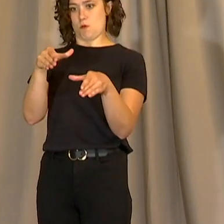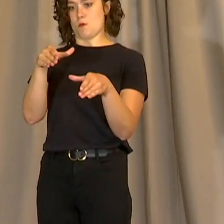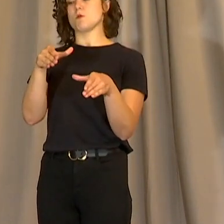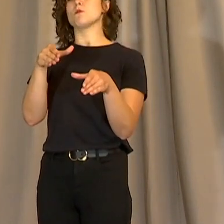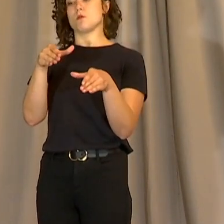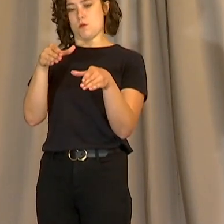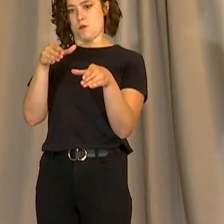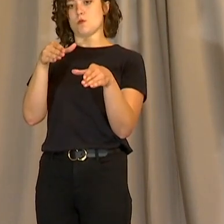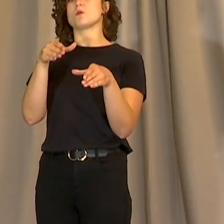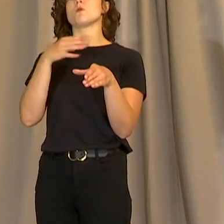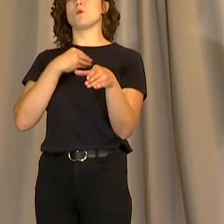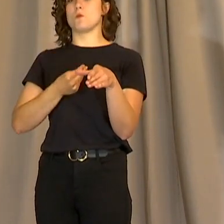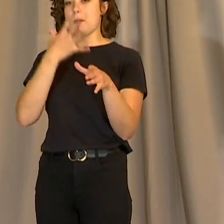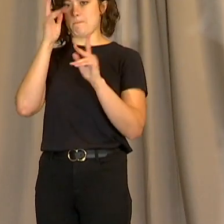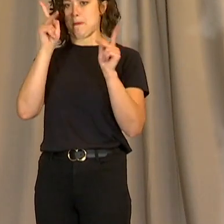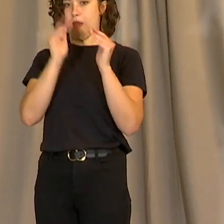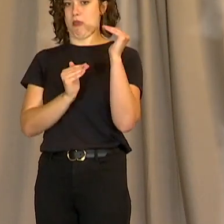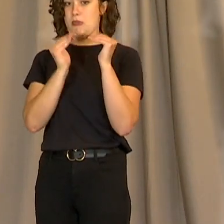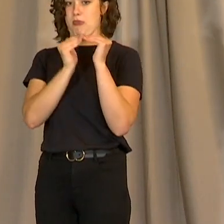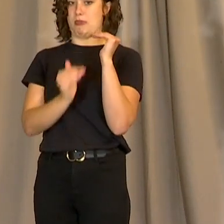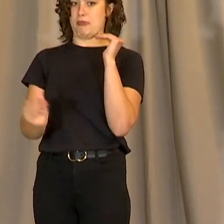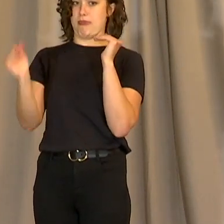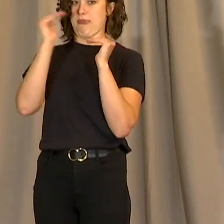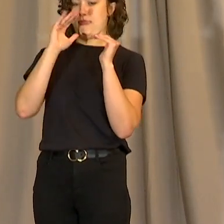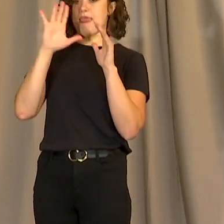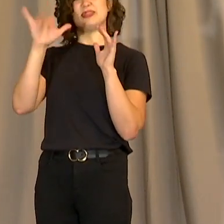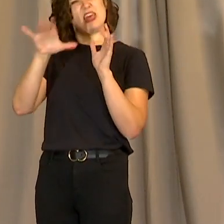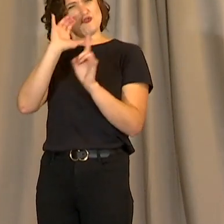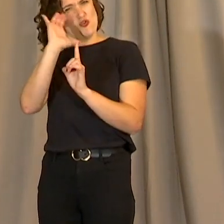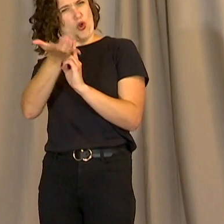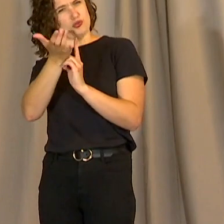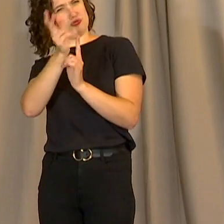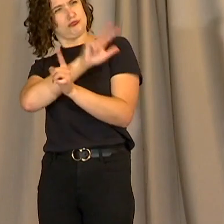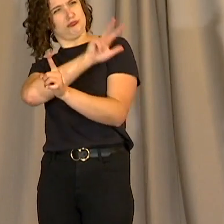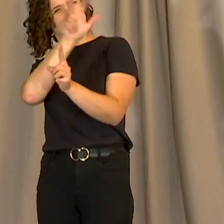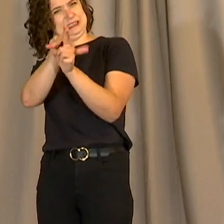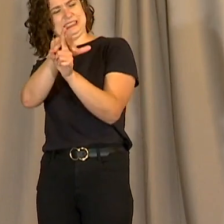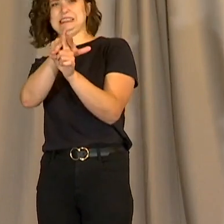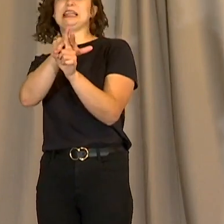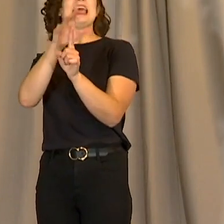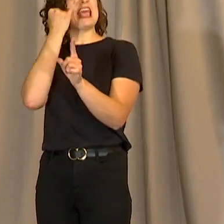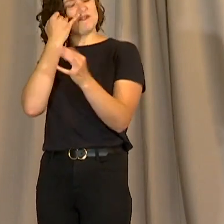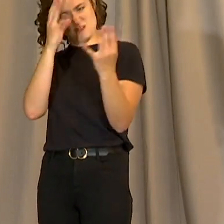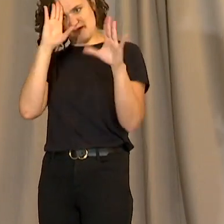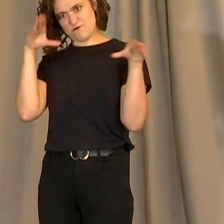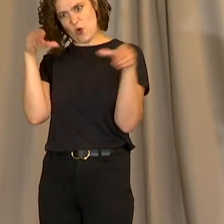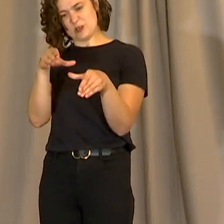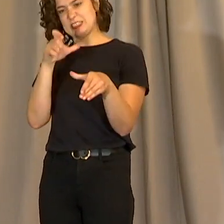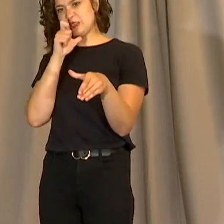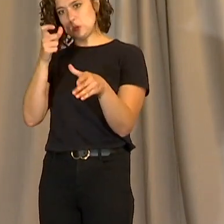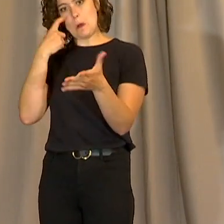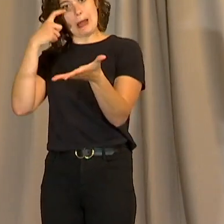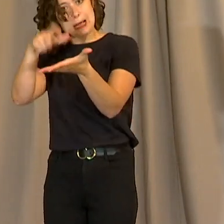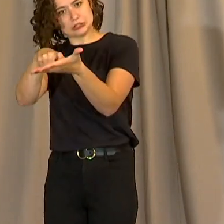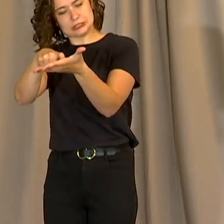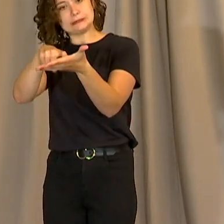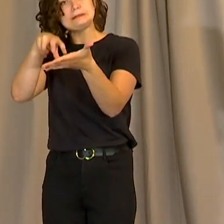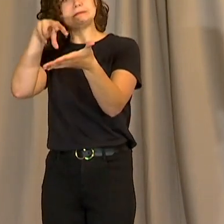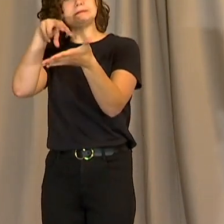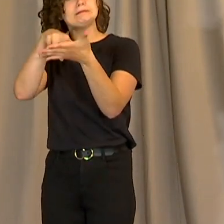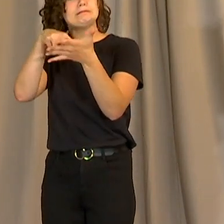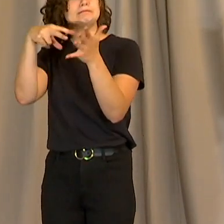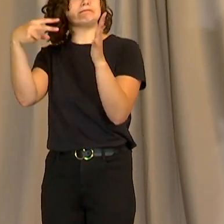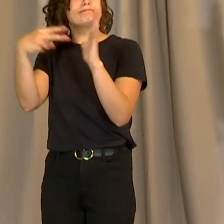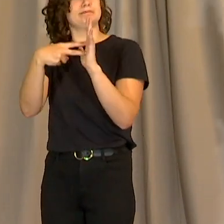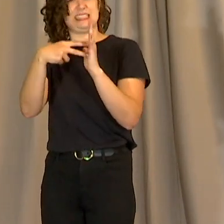who you are, you can't be cognizant of who you are to others. So the third thing is to accept your role in the harm, right? Like, I